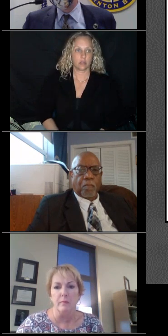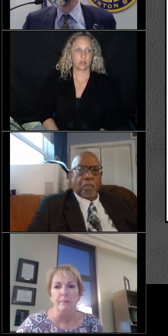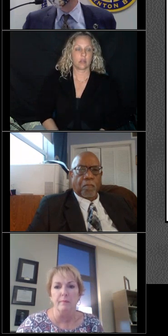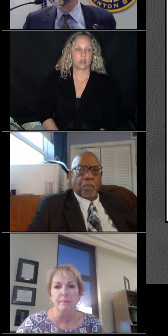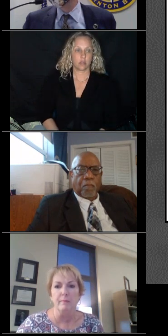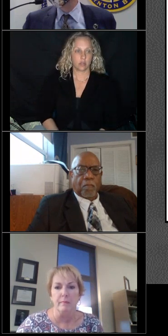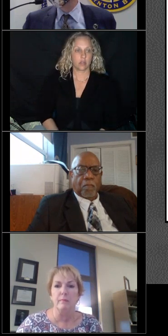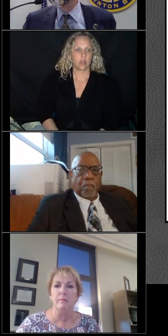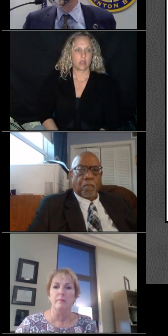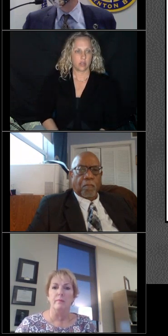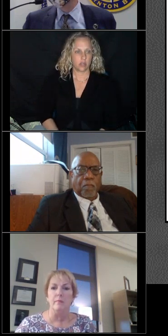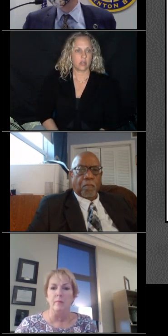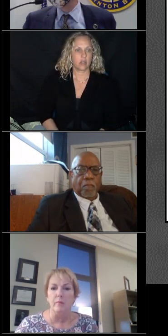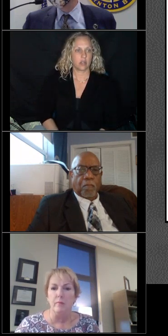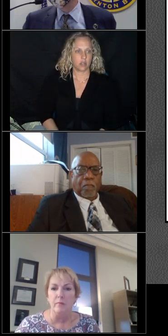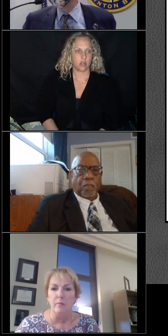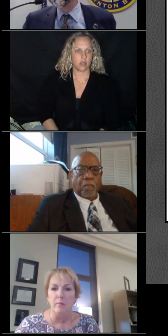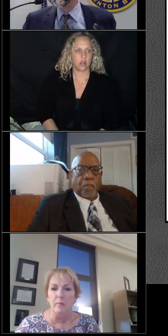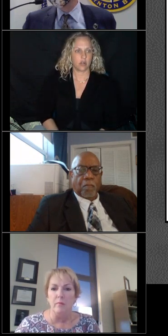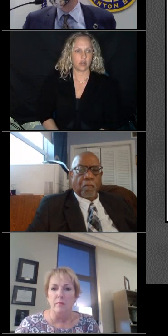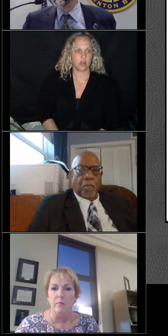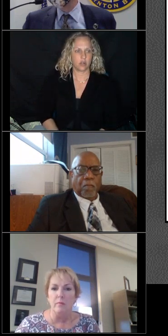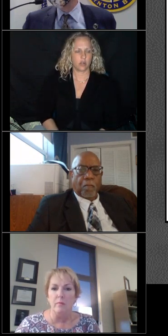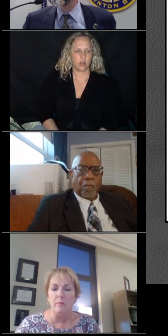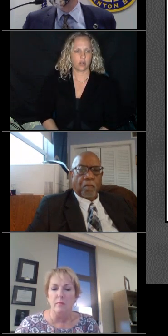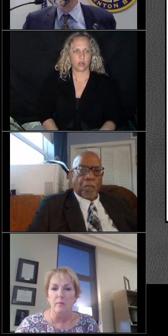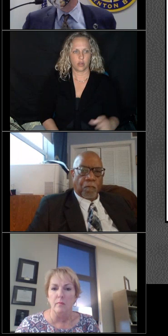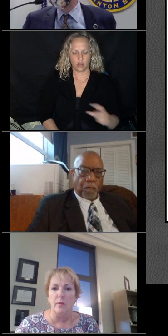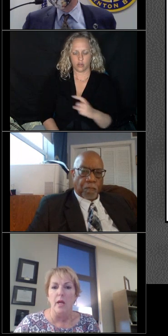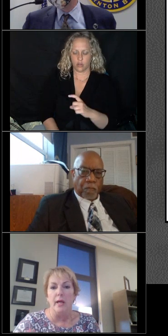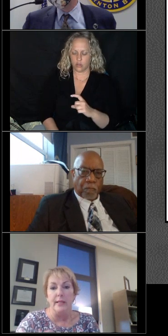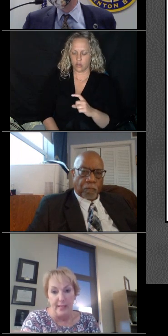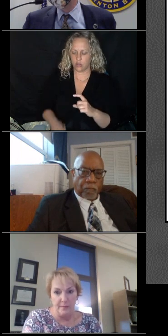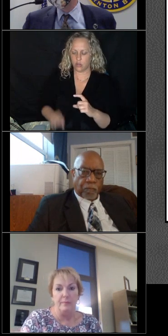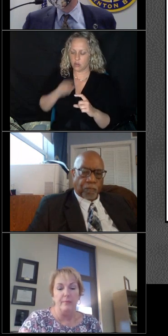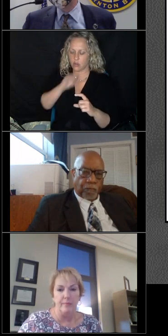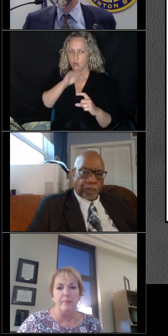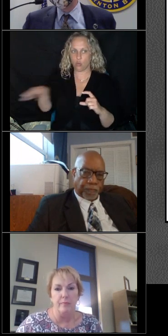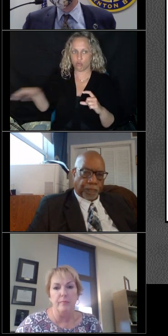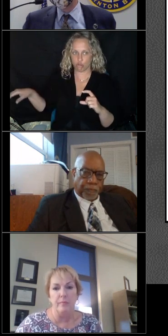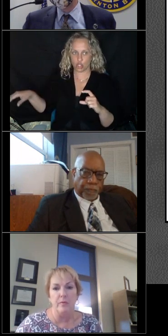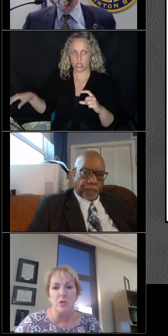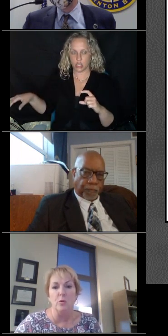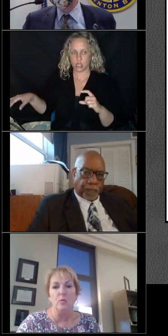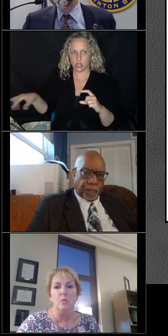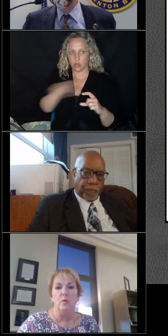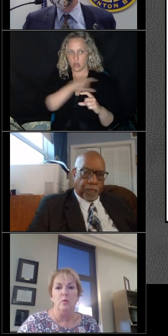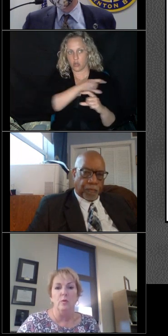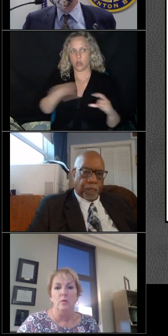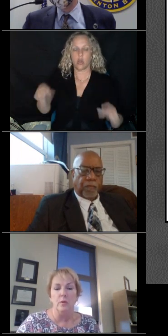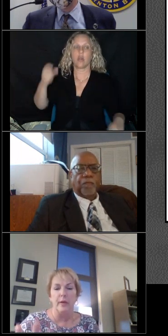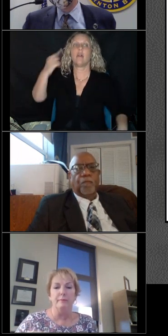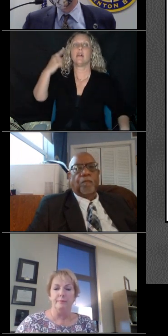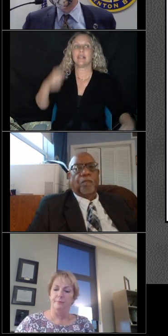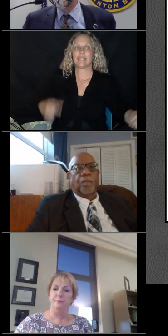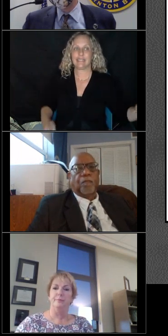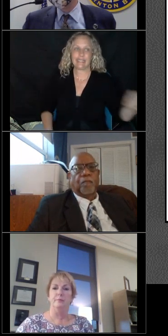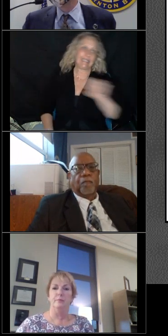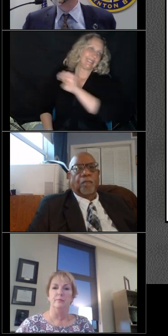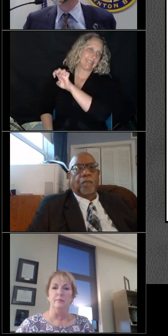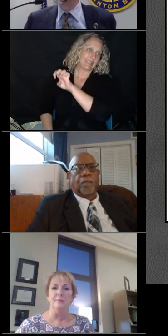Thank you. Horizontal, that's ocean? That's ocean. Yes. Got it. Yes. Okay, so it's east. Got it. Thank you. Can